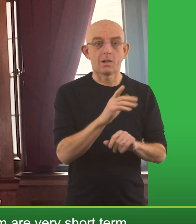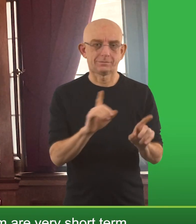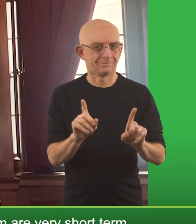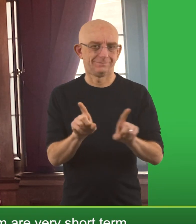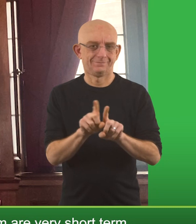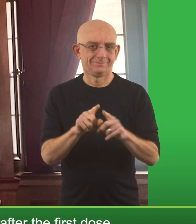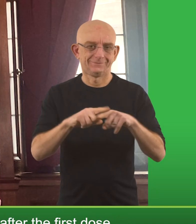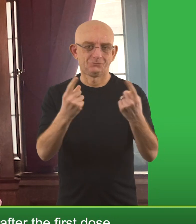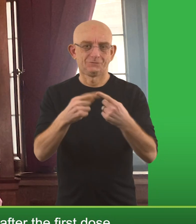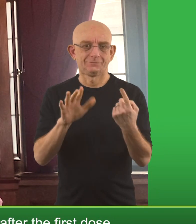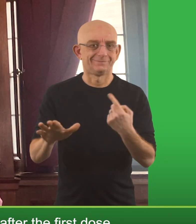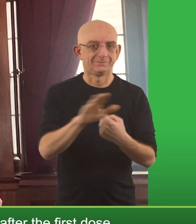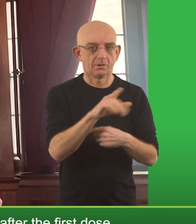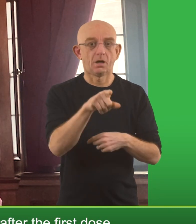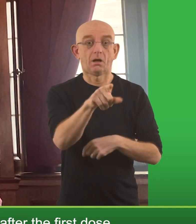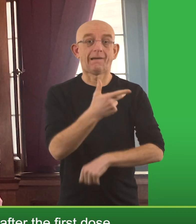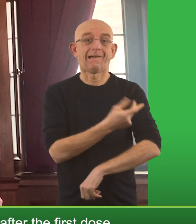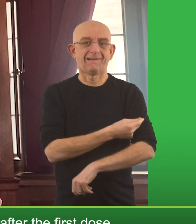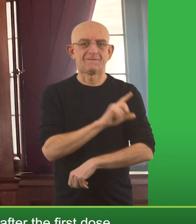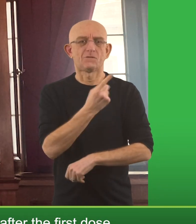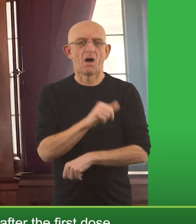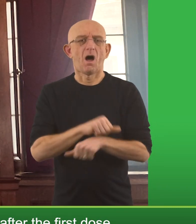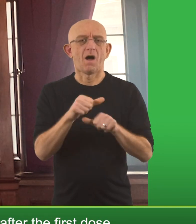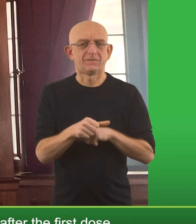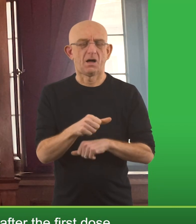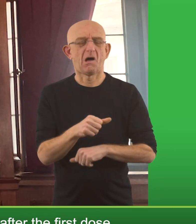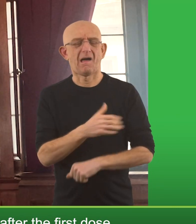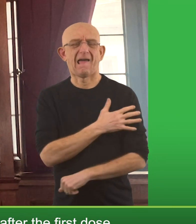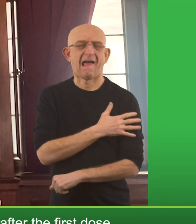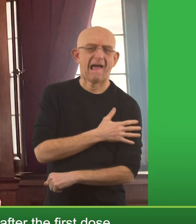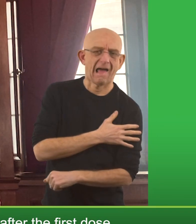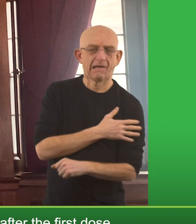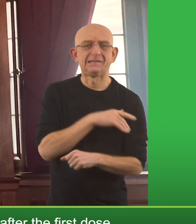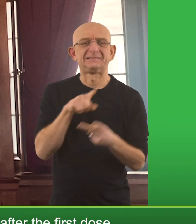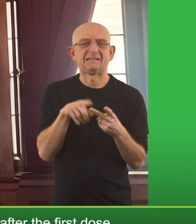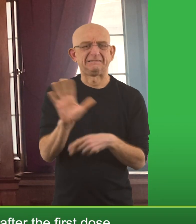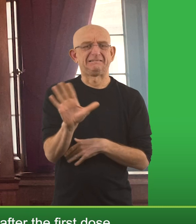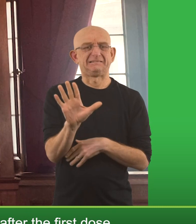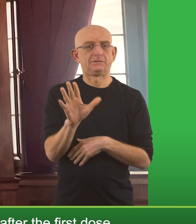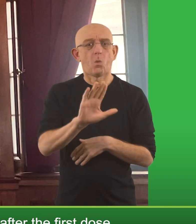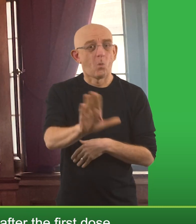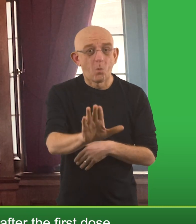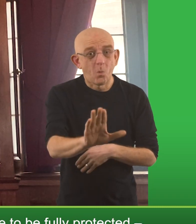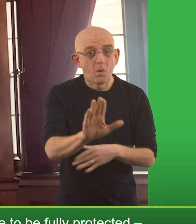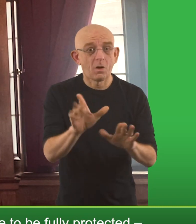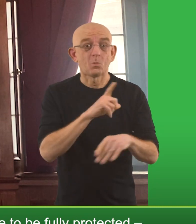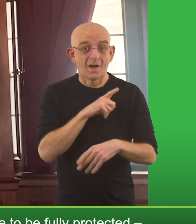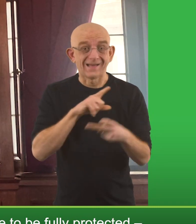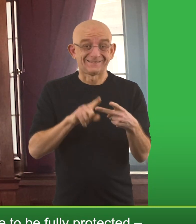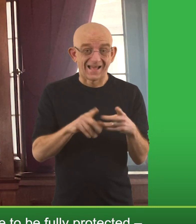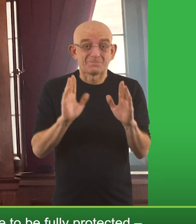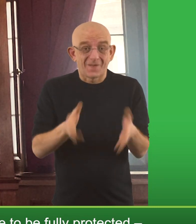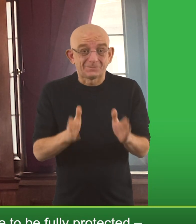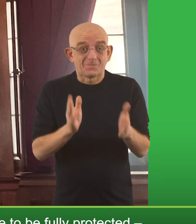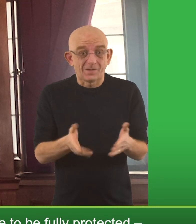them by a long stretch. If you've experienced side effects after the first dose, don't be put off going back for the second dose, because you do need